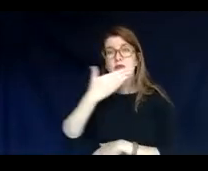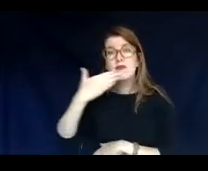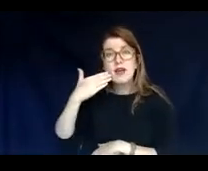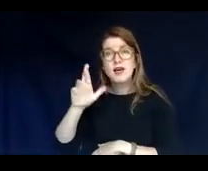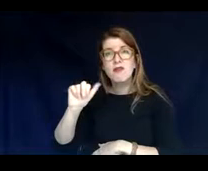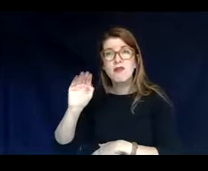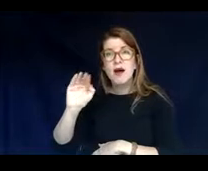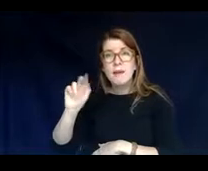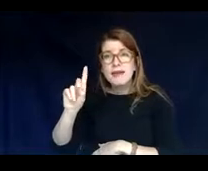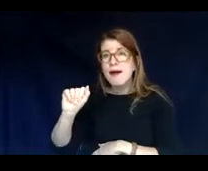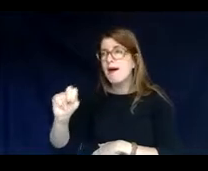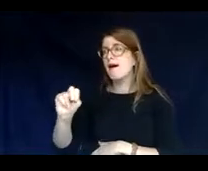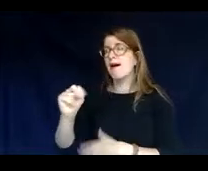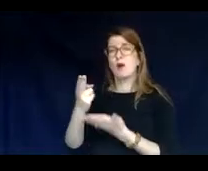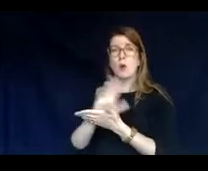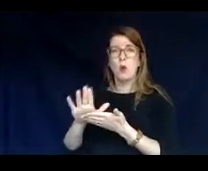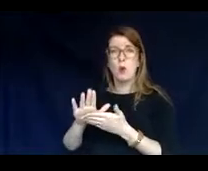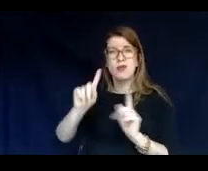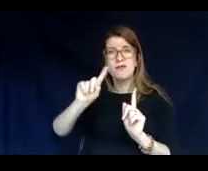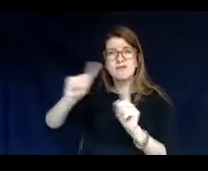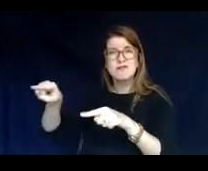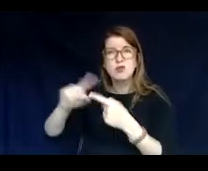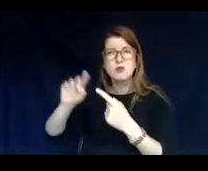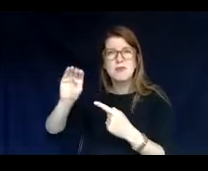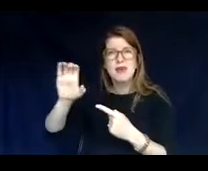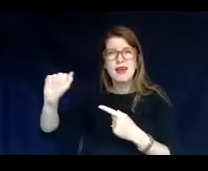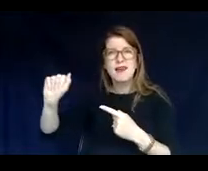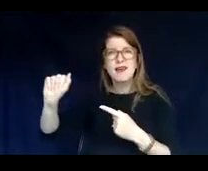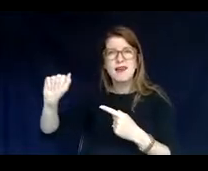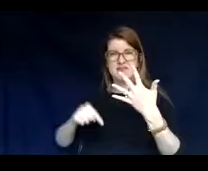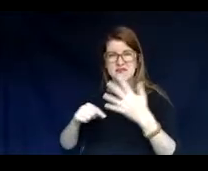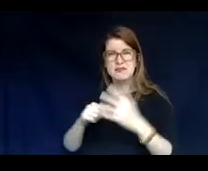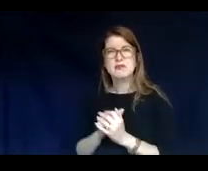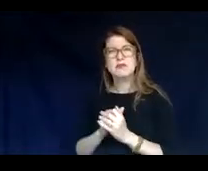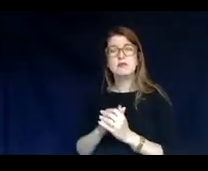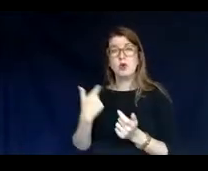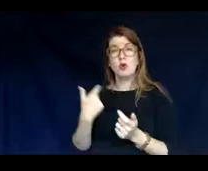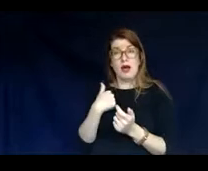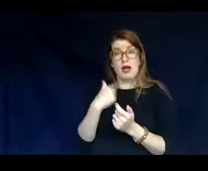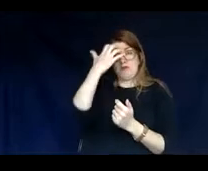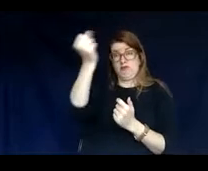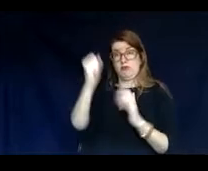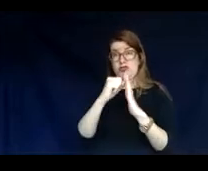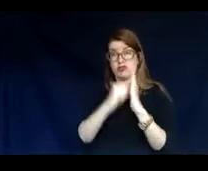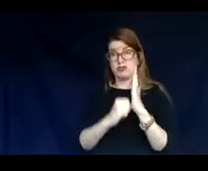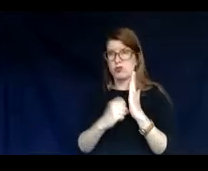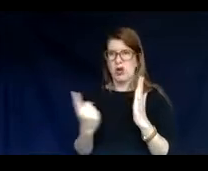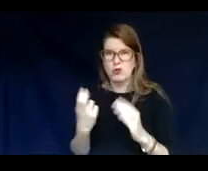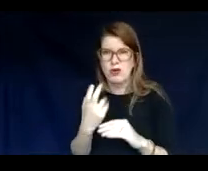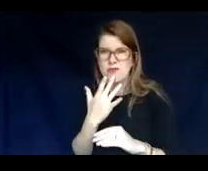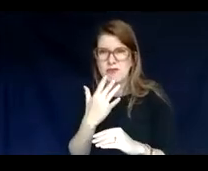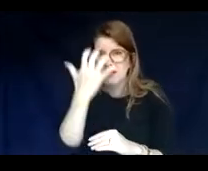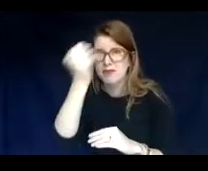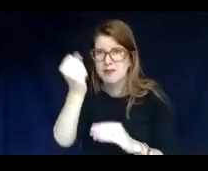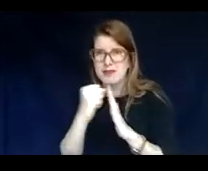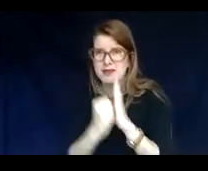enough. Now, we also memorize verses from the Quran, and these are what you use during your daily prayers. And we always want to memorize the shortest ones because that means the prayers